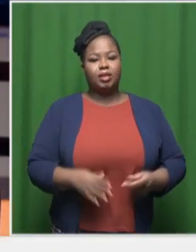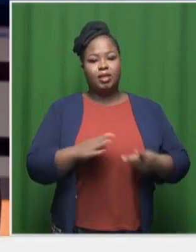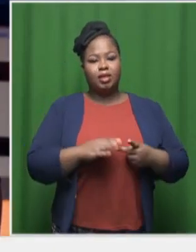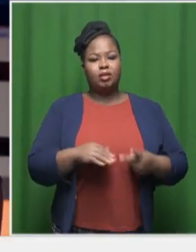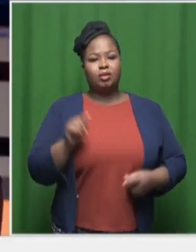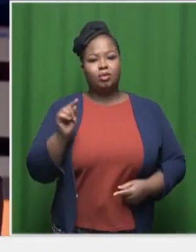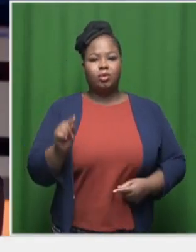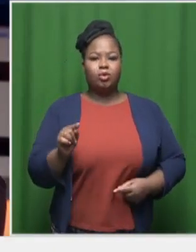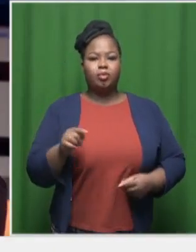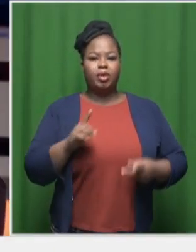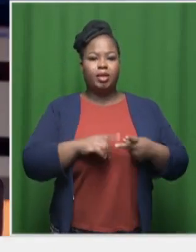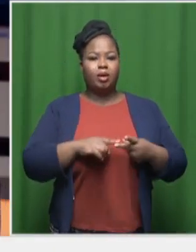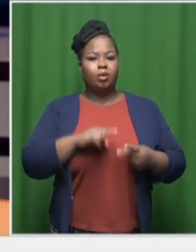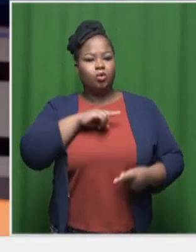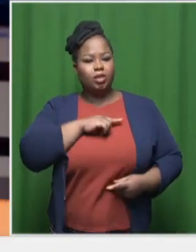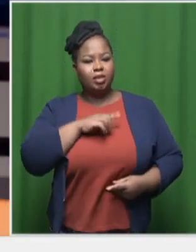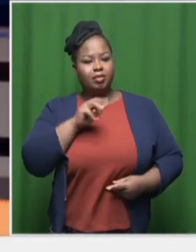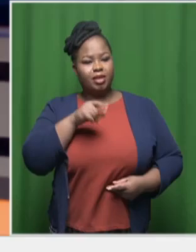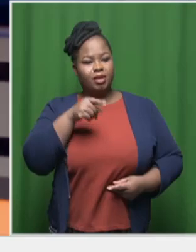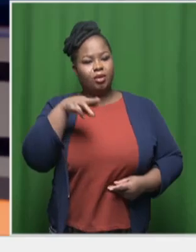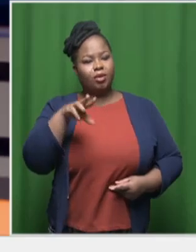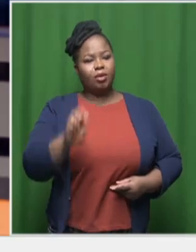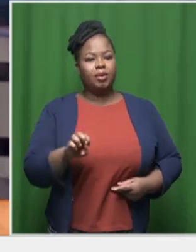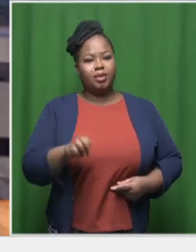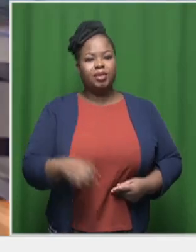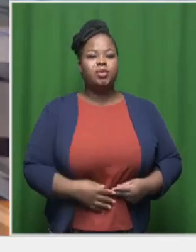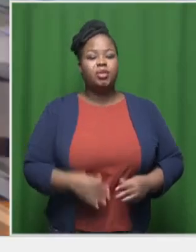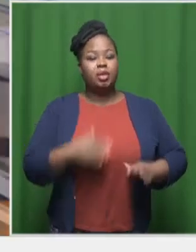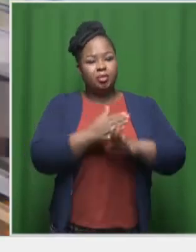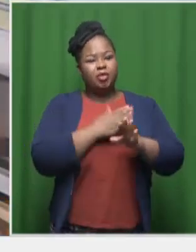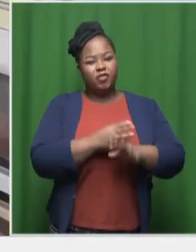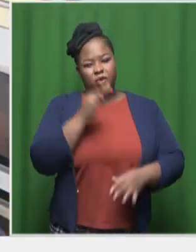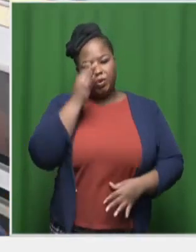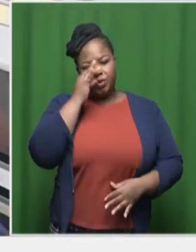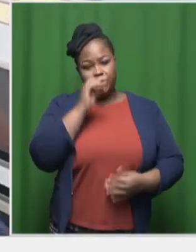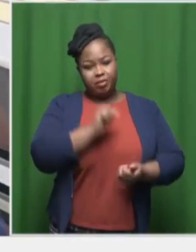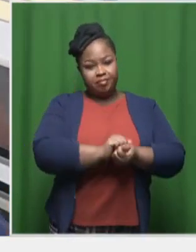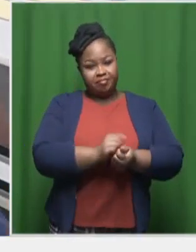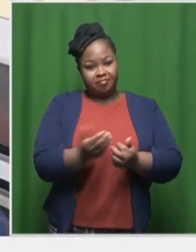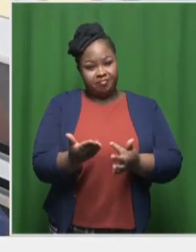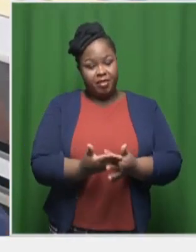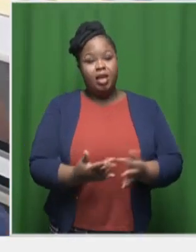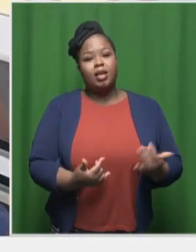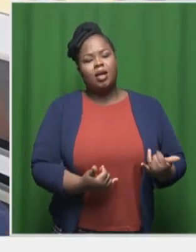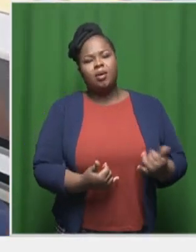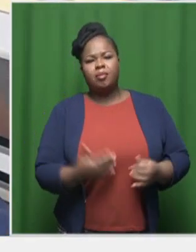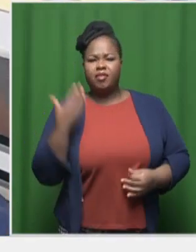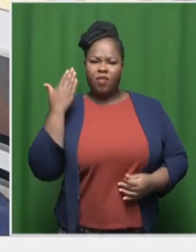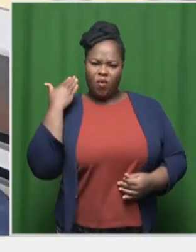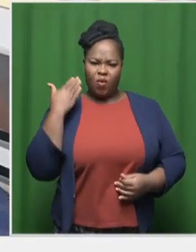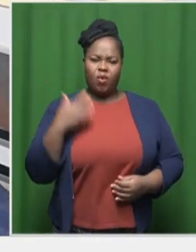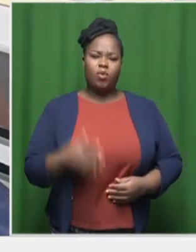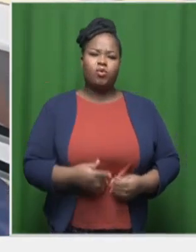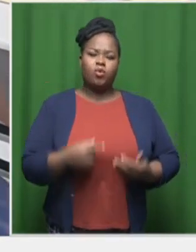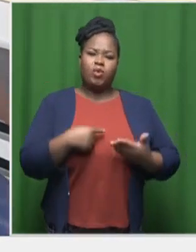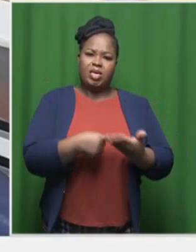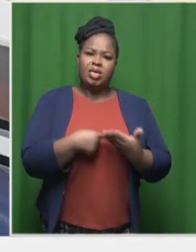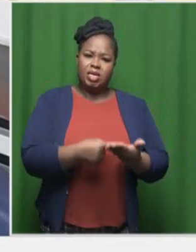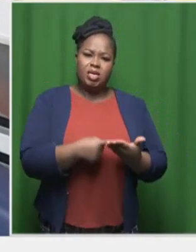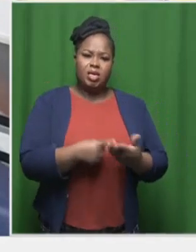now, Mr. Mxakwe. And, you know, just before going to headlines, we were talking about how